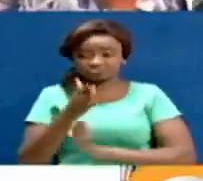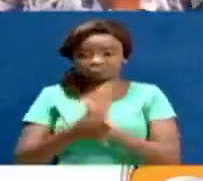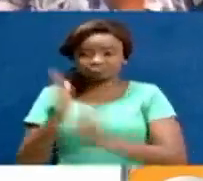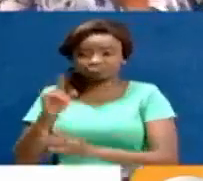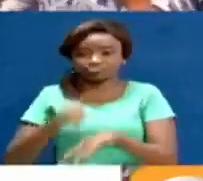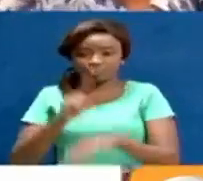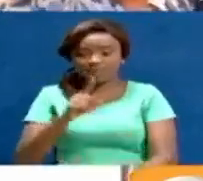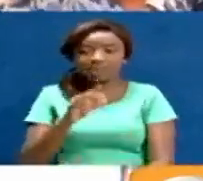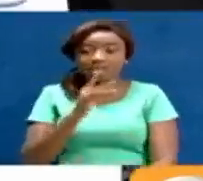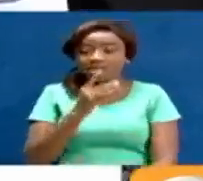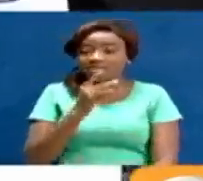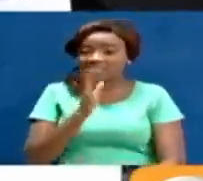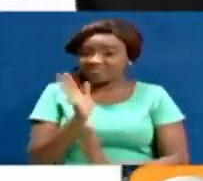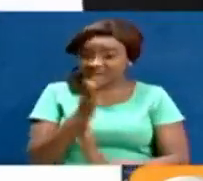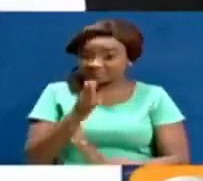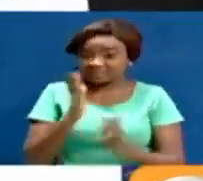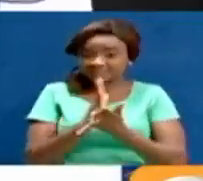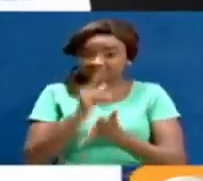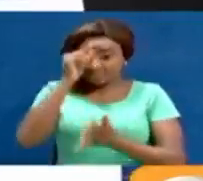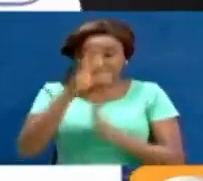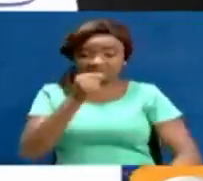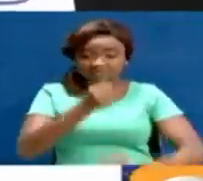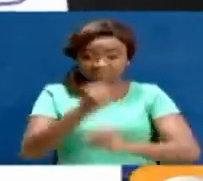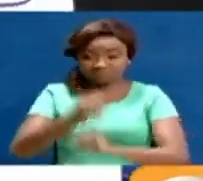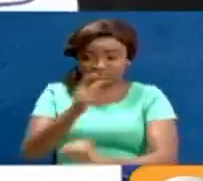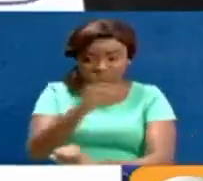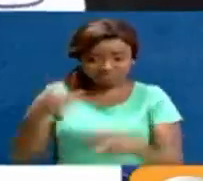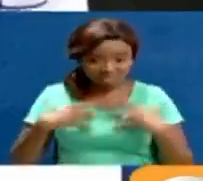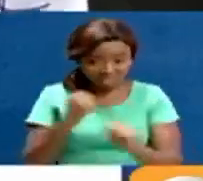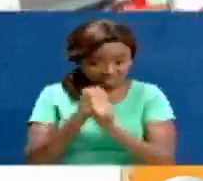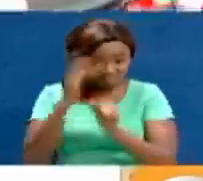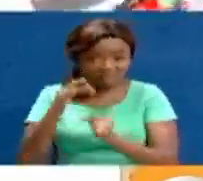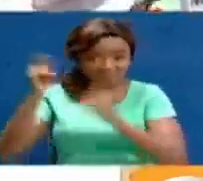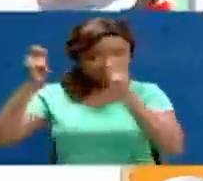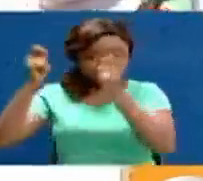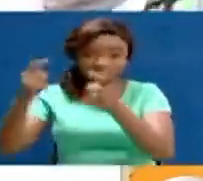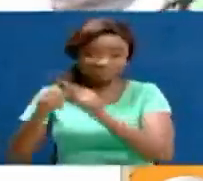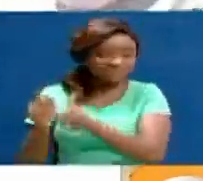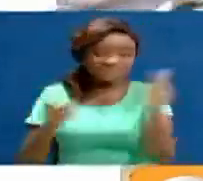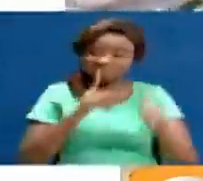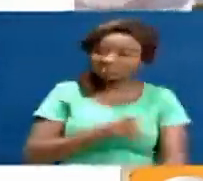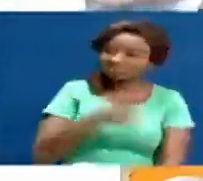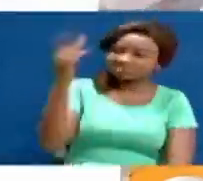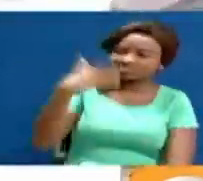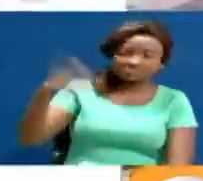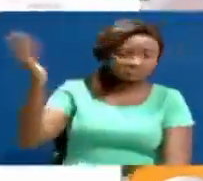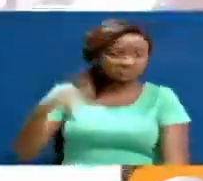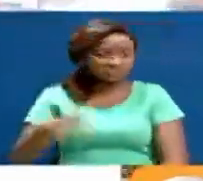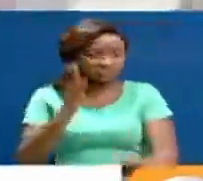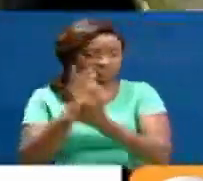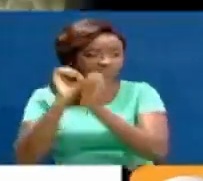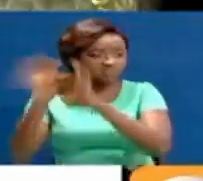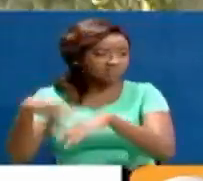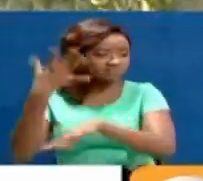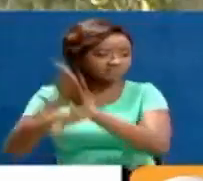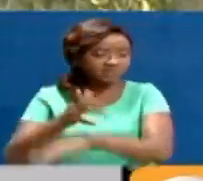Thursday. While some governors are supporting the healthcare workers' push, some are castigating healthcare workers and timing their demands as